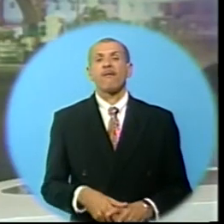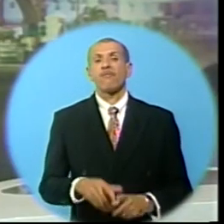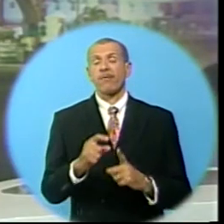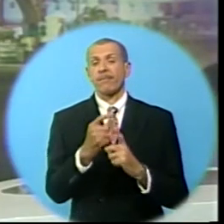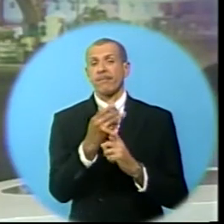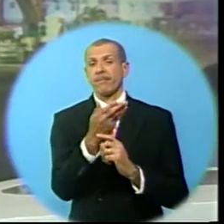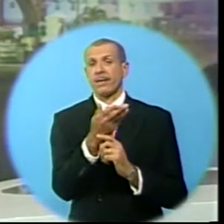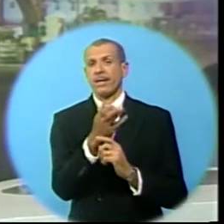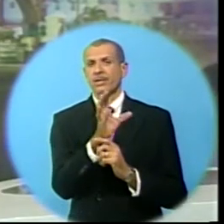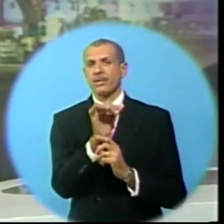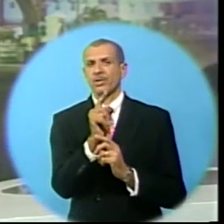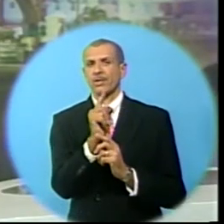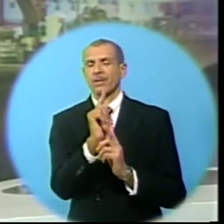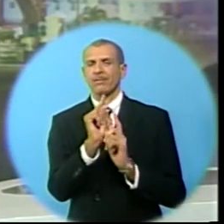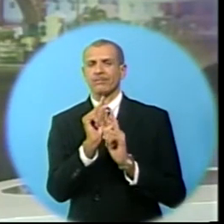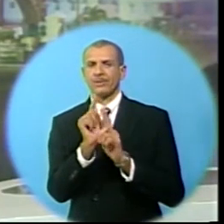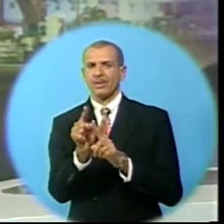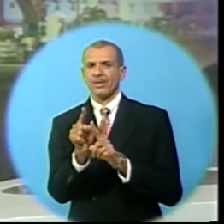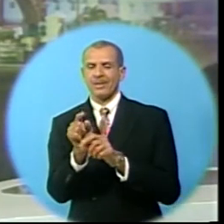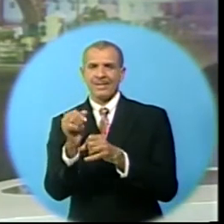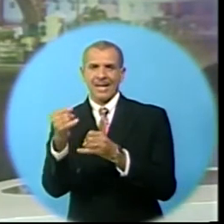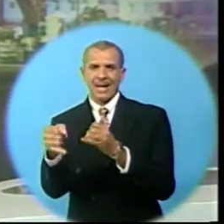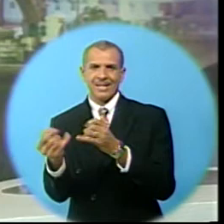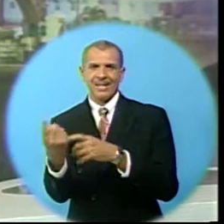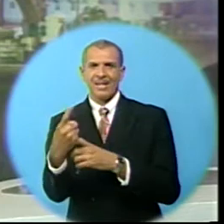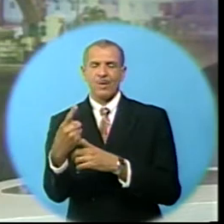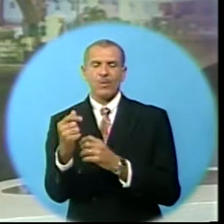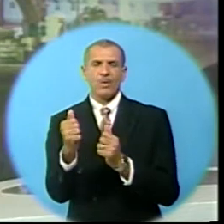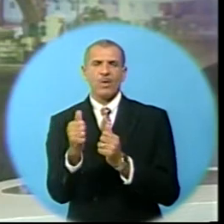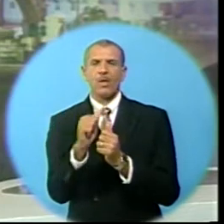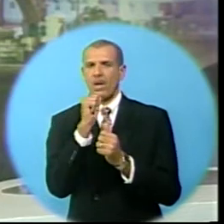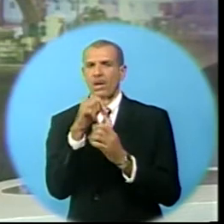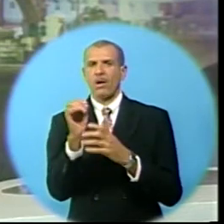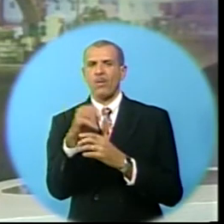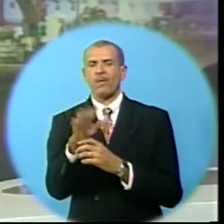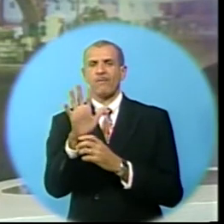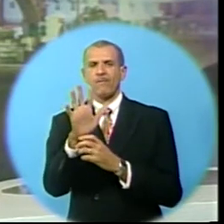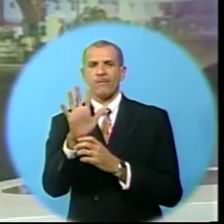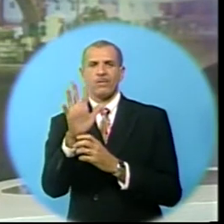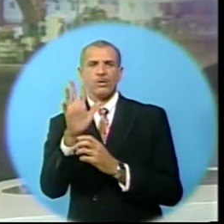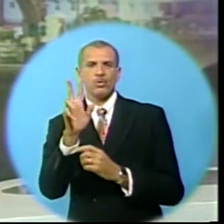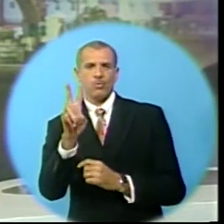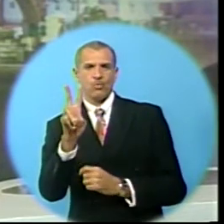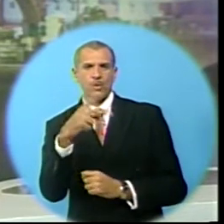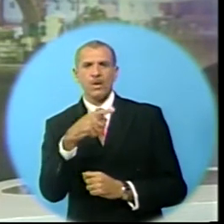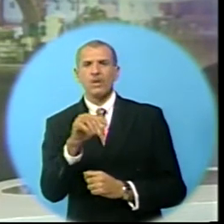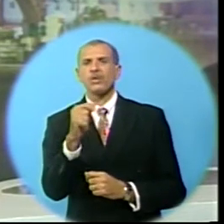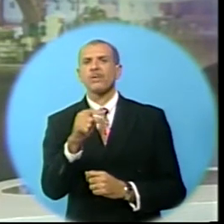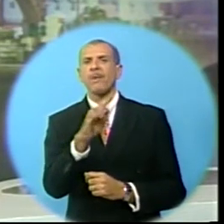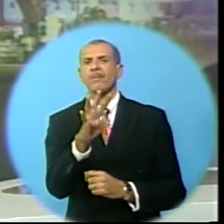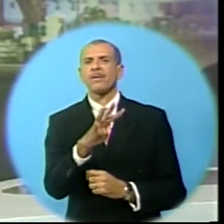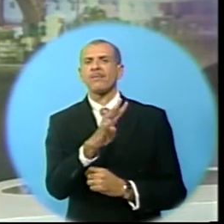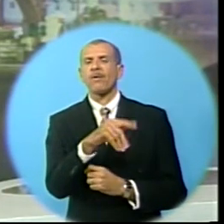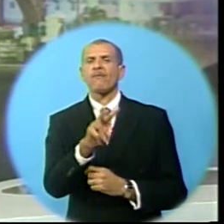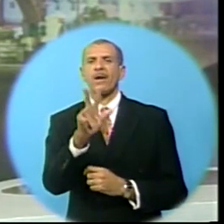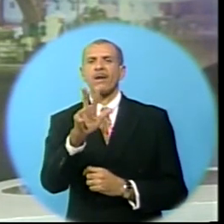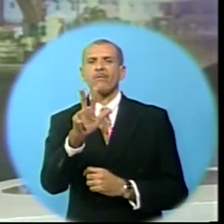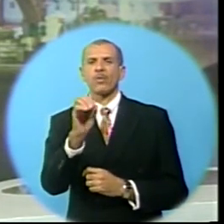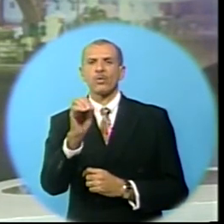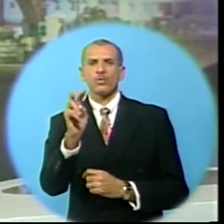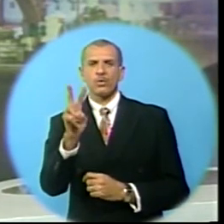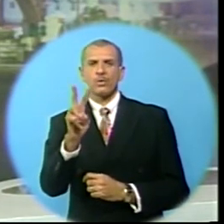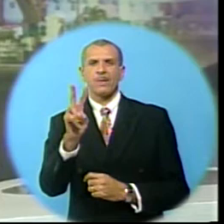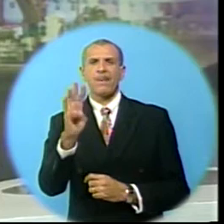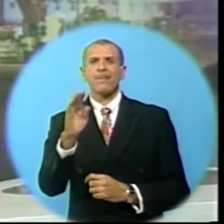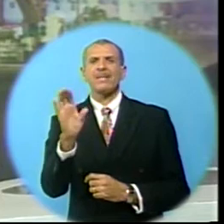from there, Chase went on to end the day unbeaten on 52. Scores: the Barbados Stout 11, 502. The Barbados